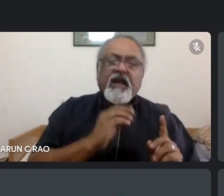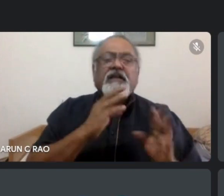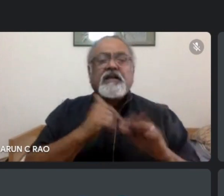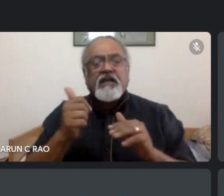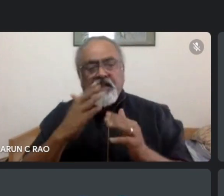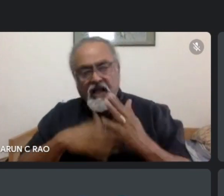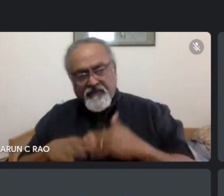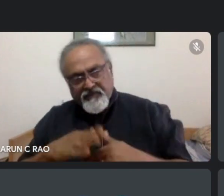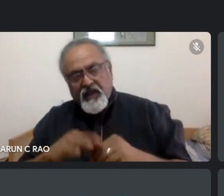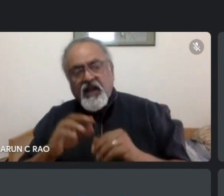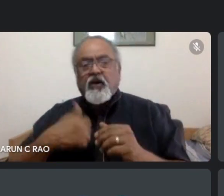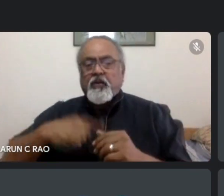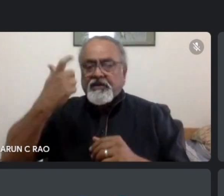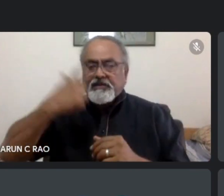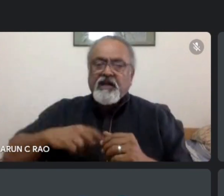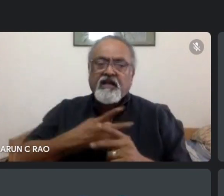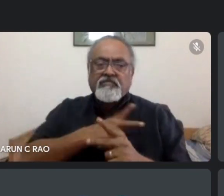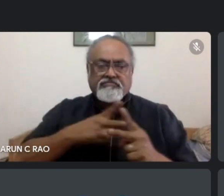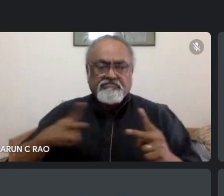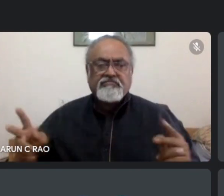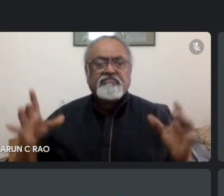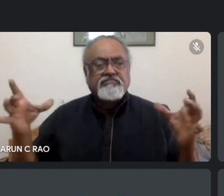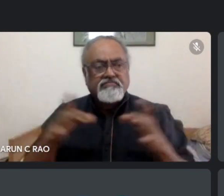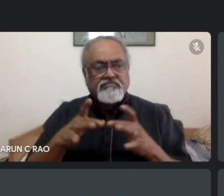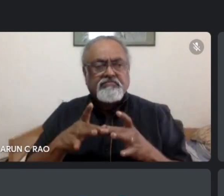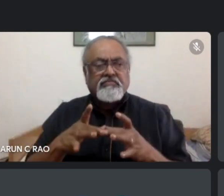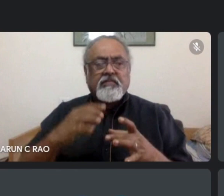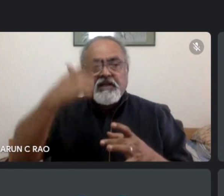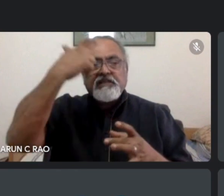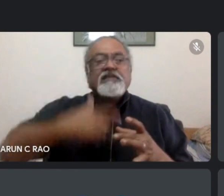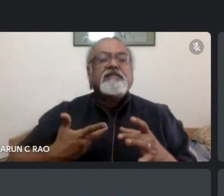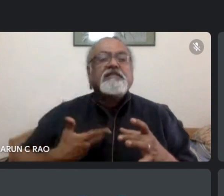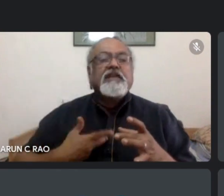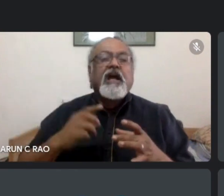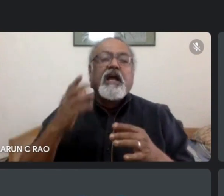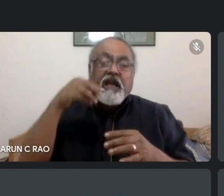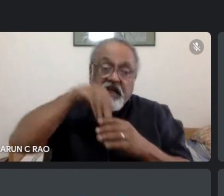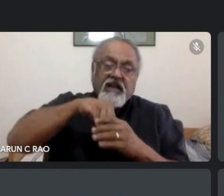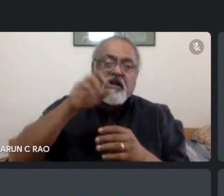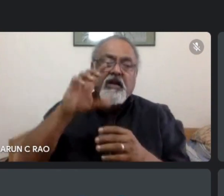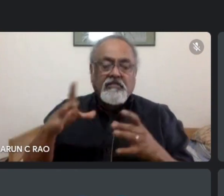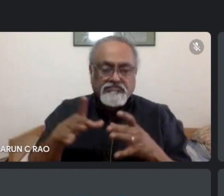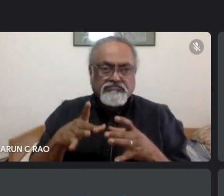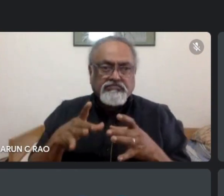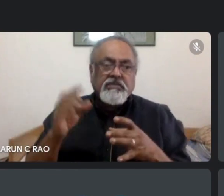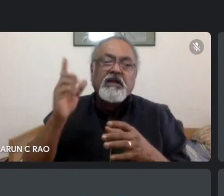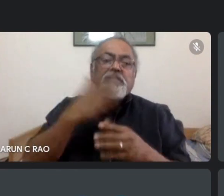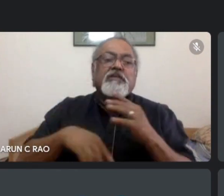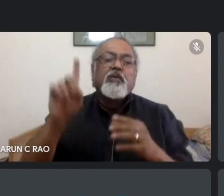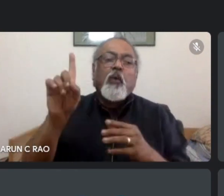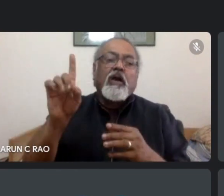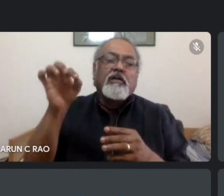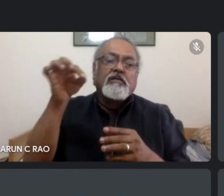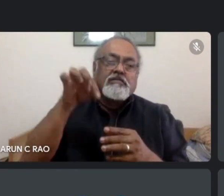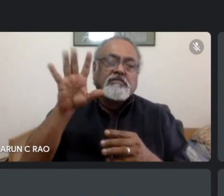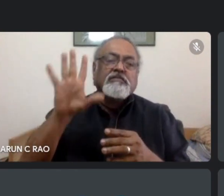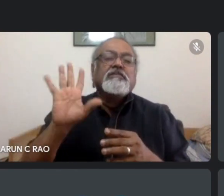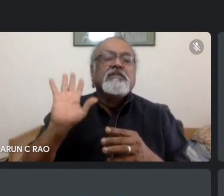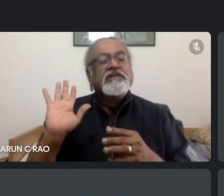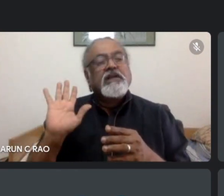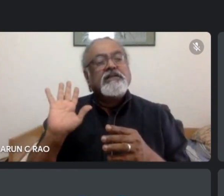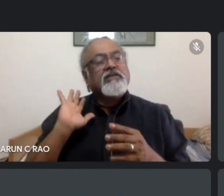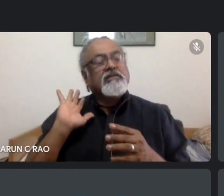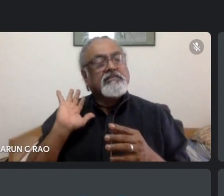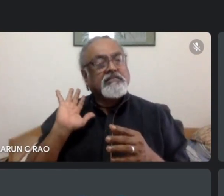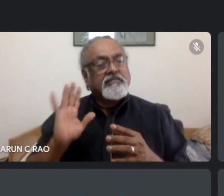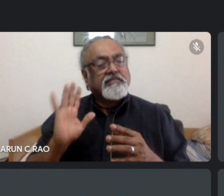And then, so yes, I would say that my journey sort of began there. So even though formally I would say it only began a few